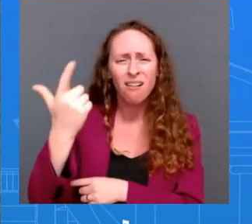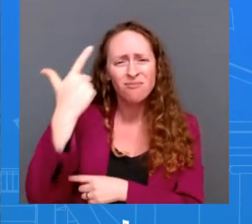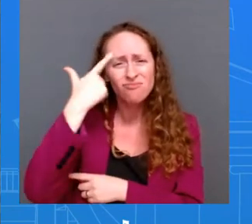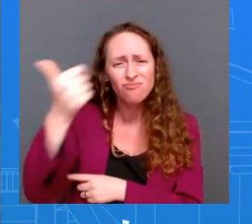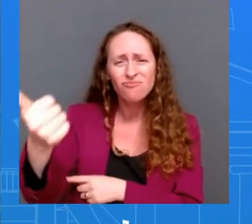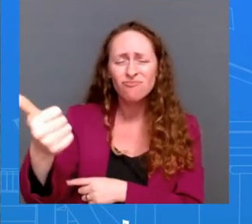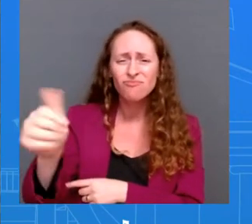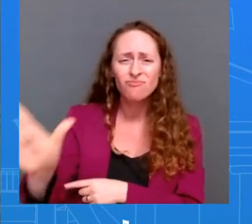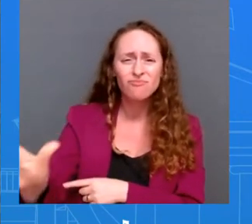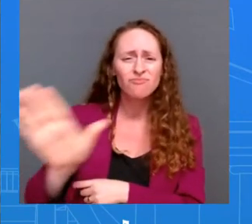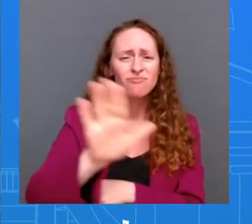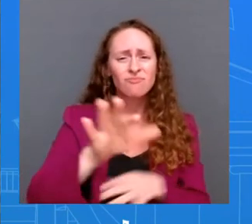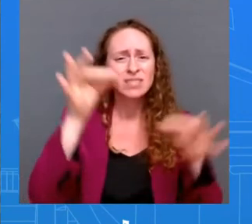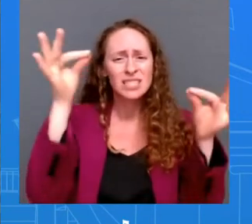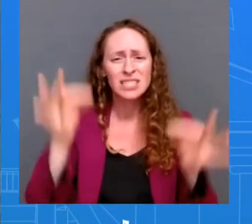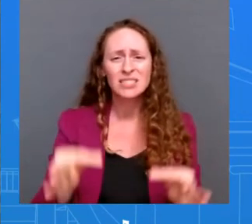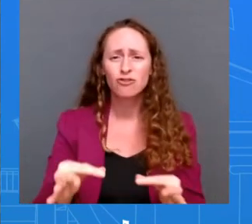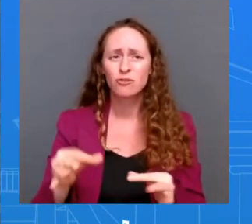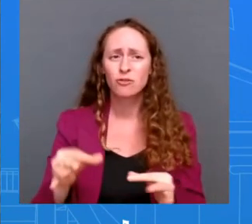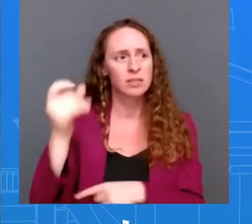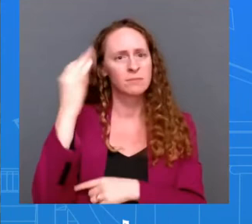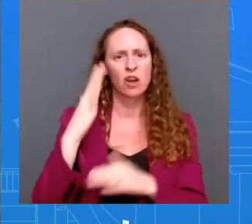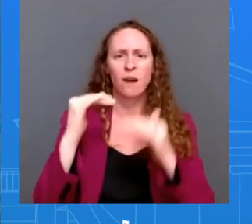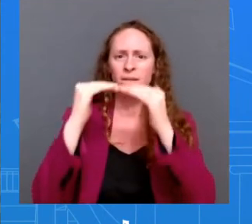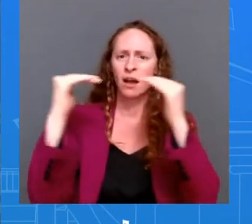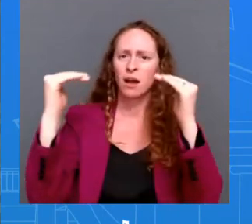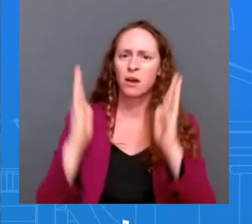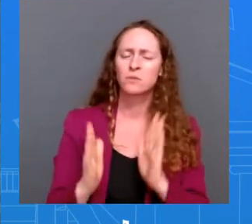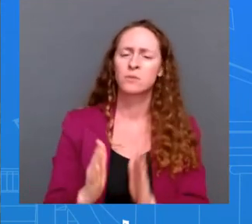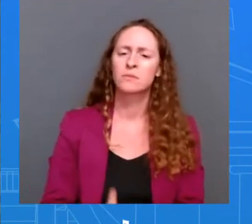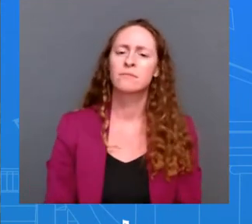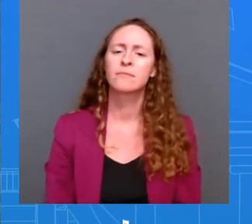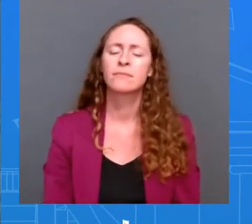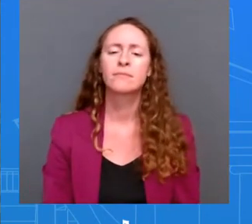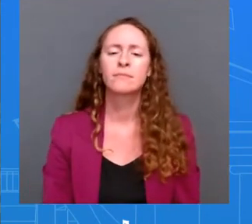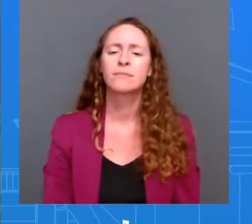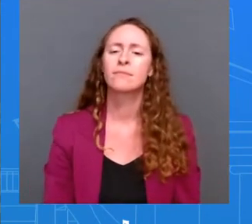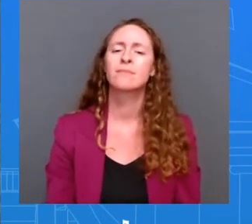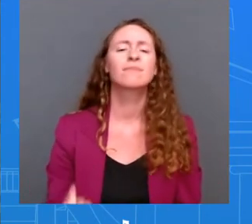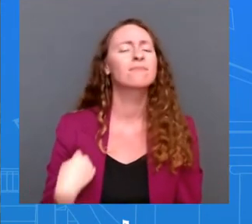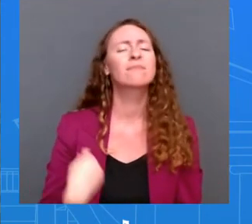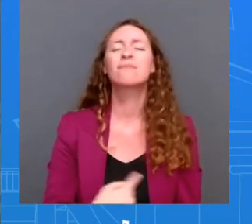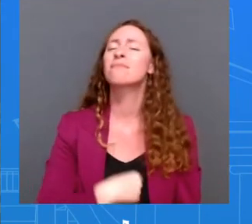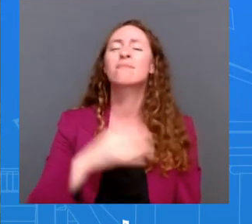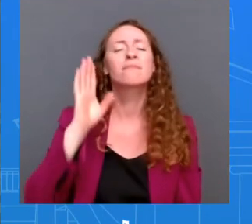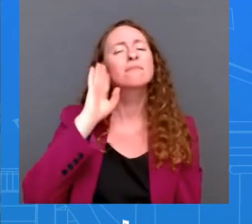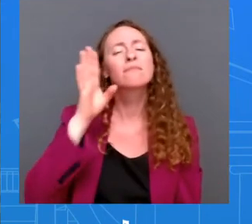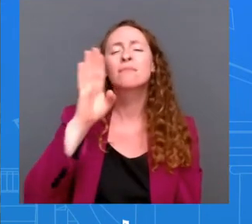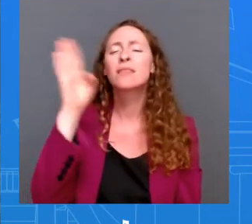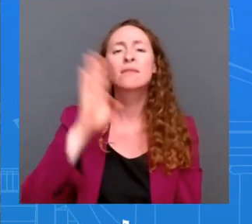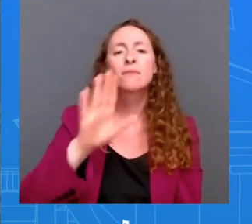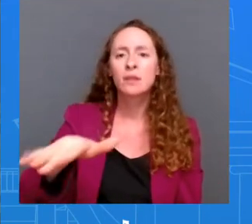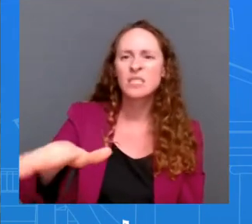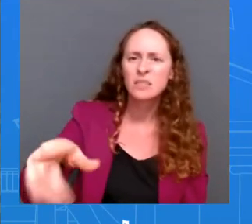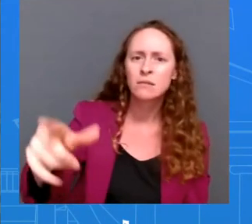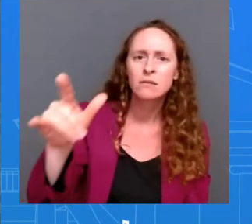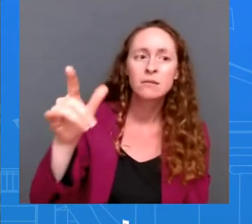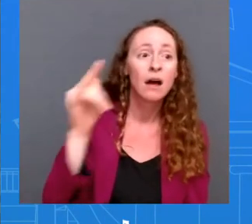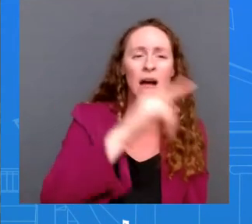Congress. We will not ever tell her where to go. And we've been really clear with China. We have